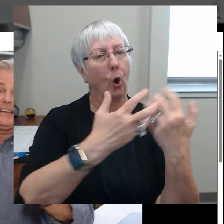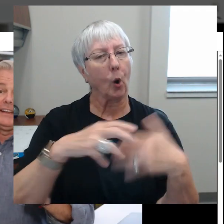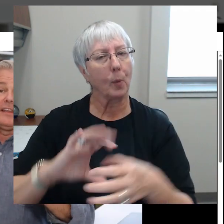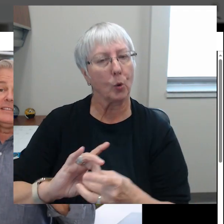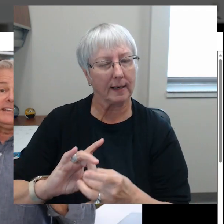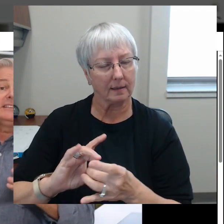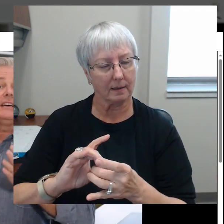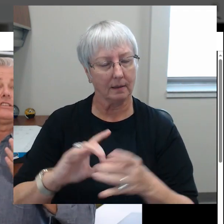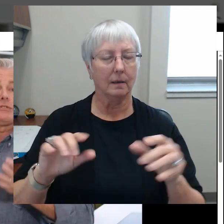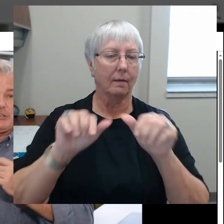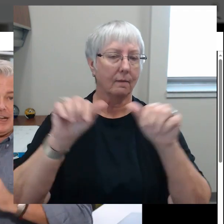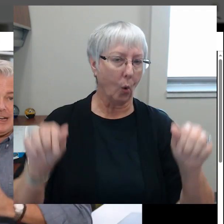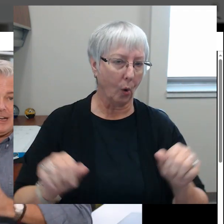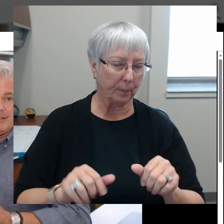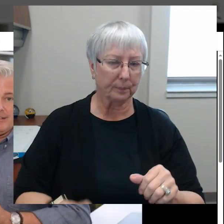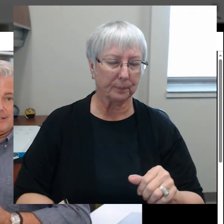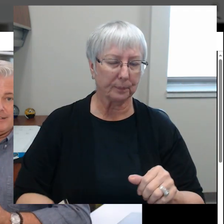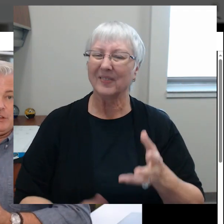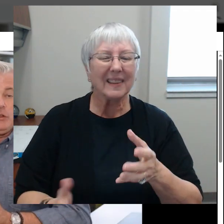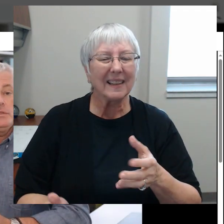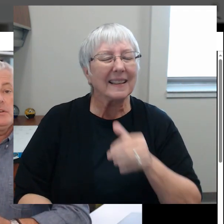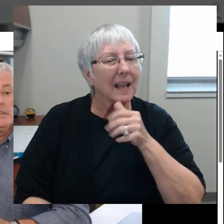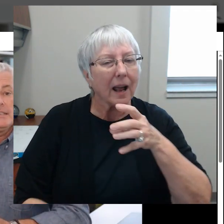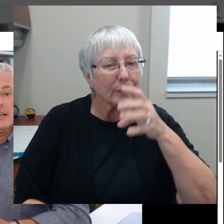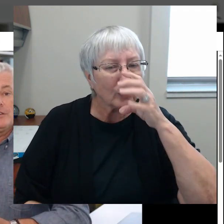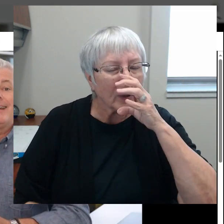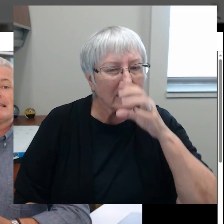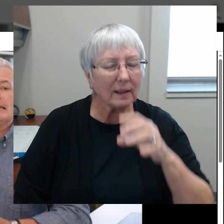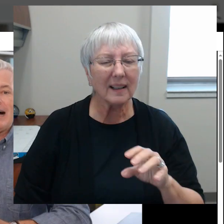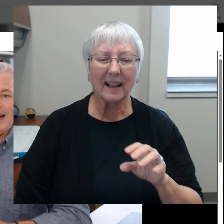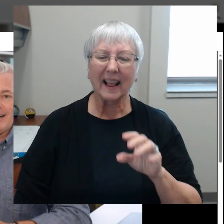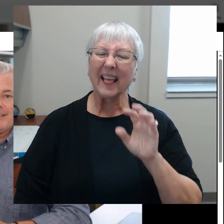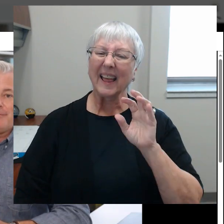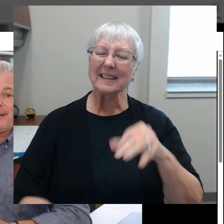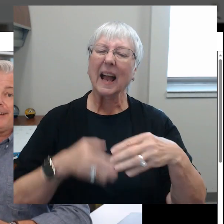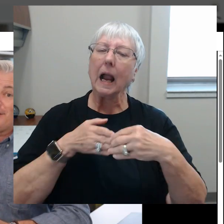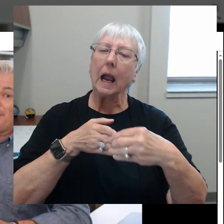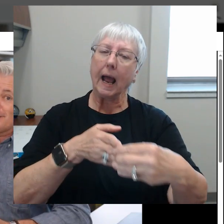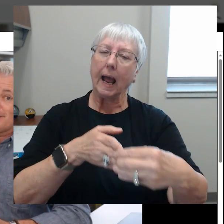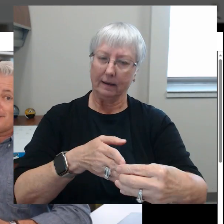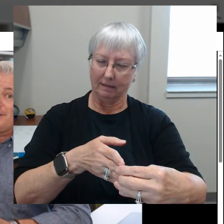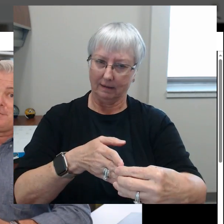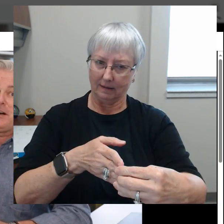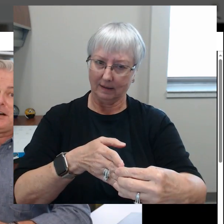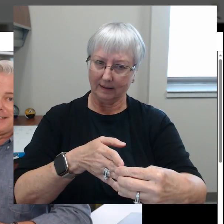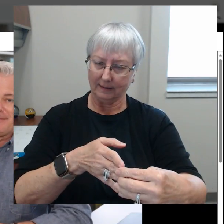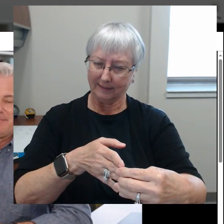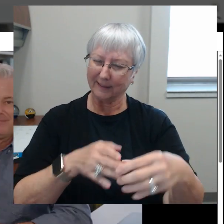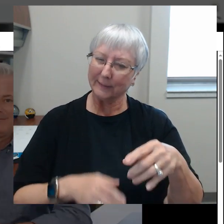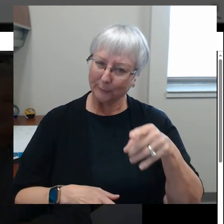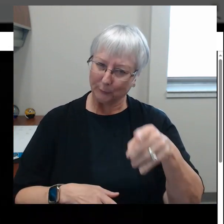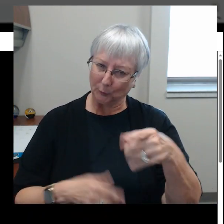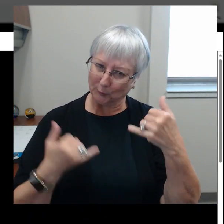Once again, this isn't a straitjacket. Use the golden section as a guide, but you're still the